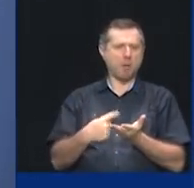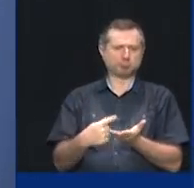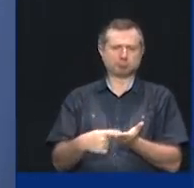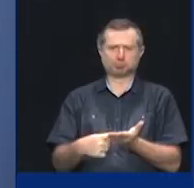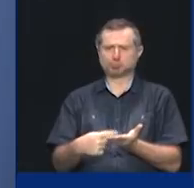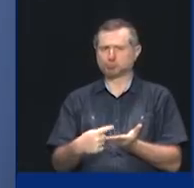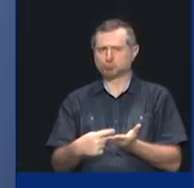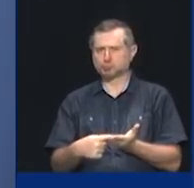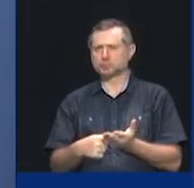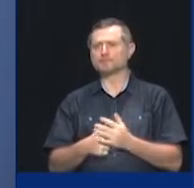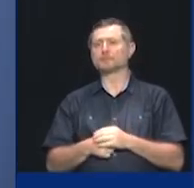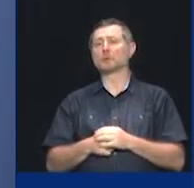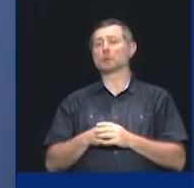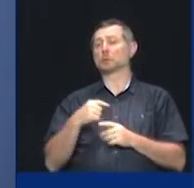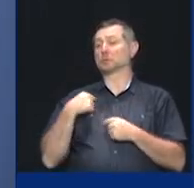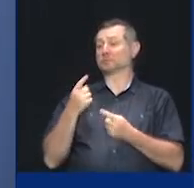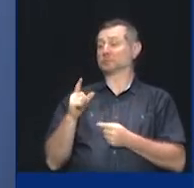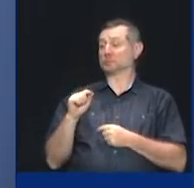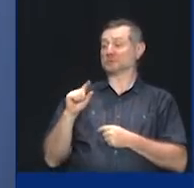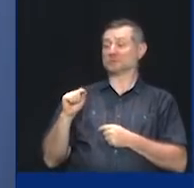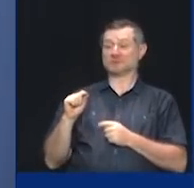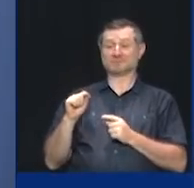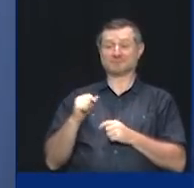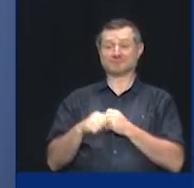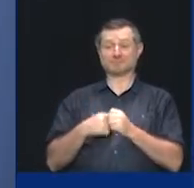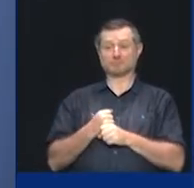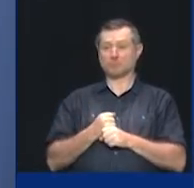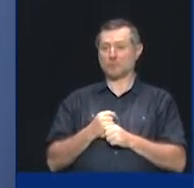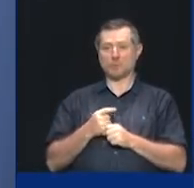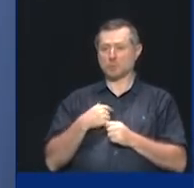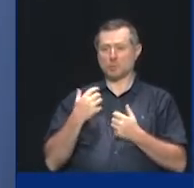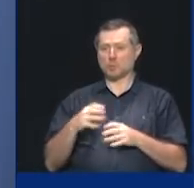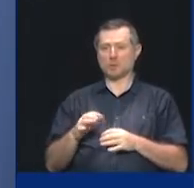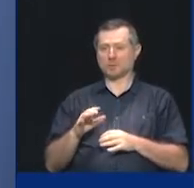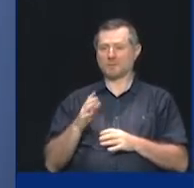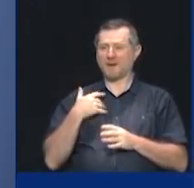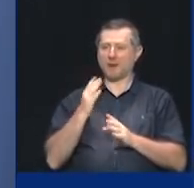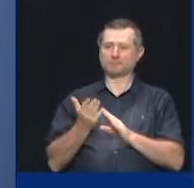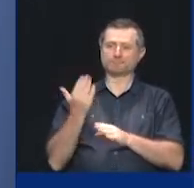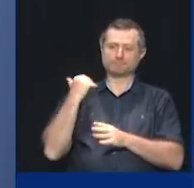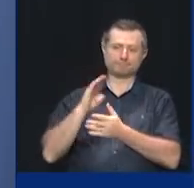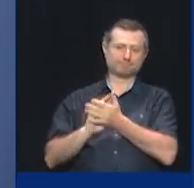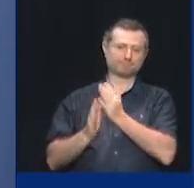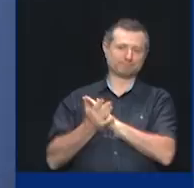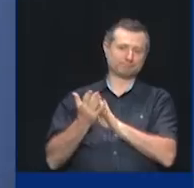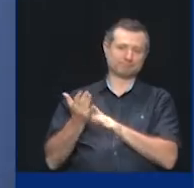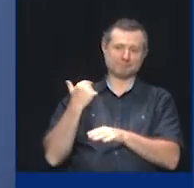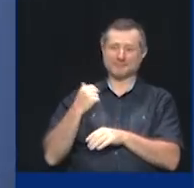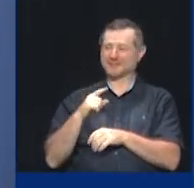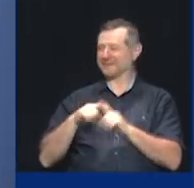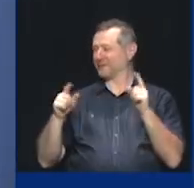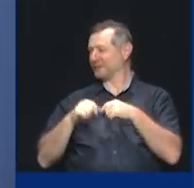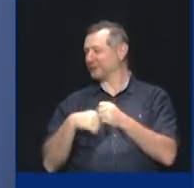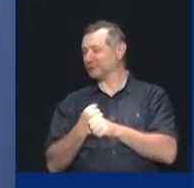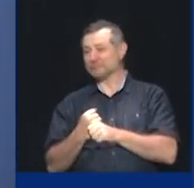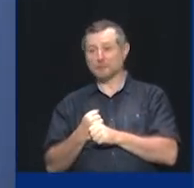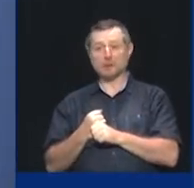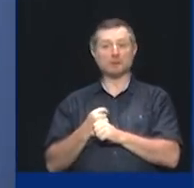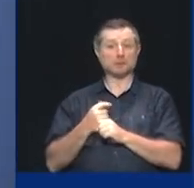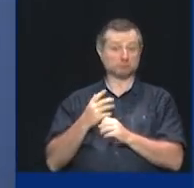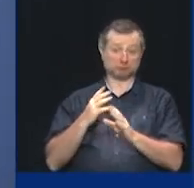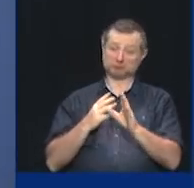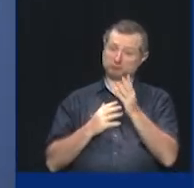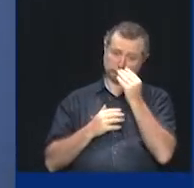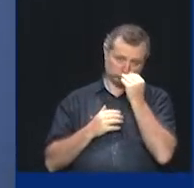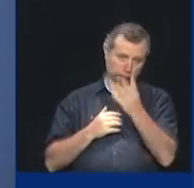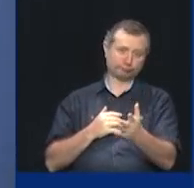2020, we don't want to go back there again. It was a year like we never saw before, and it was a year